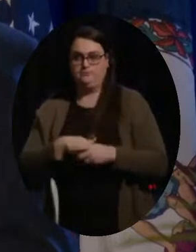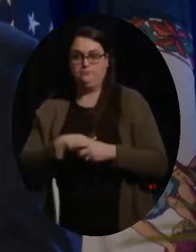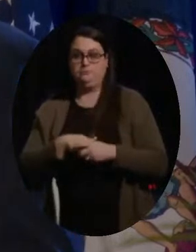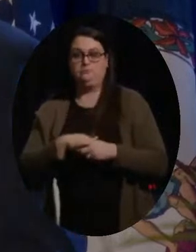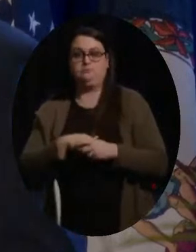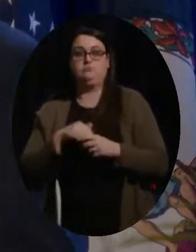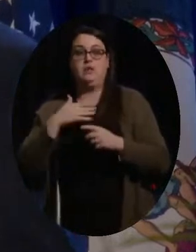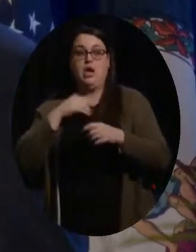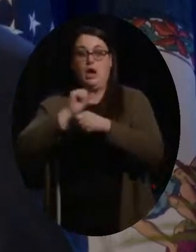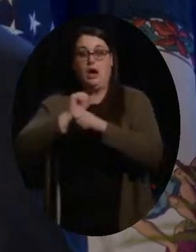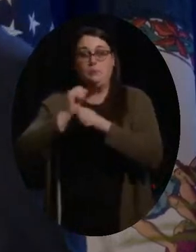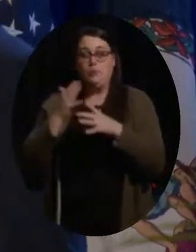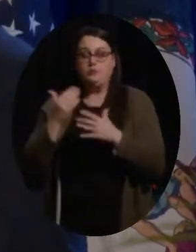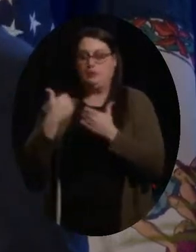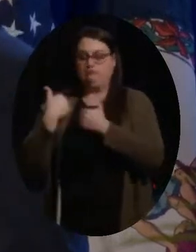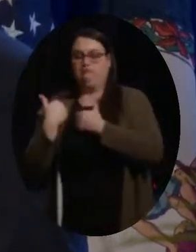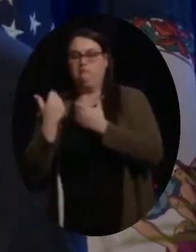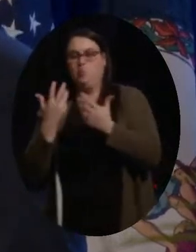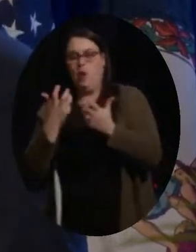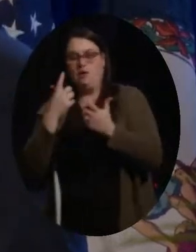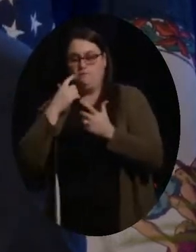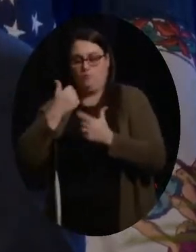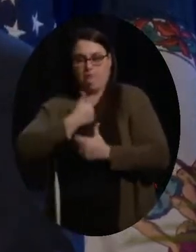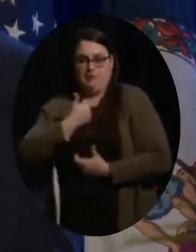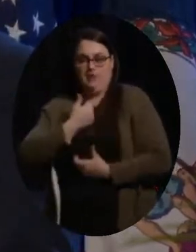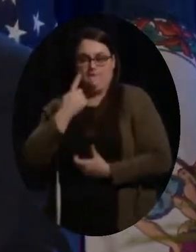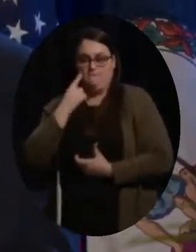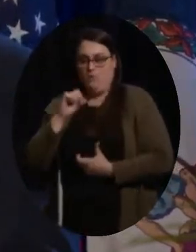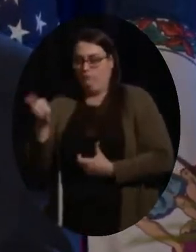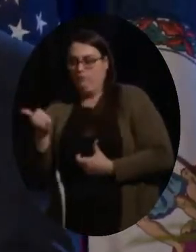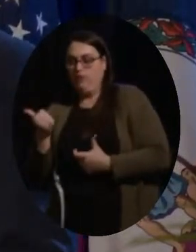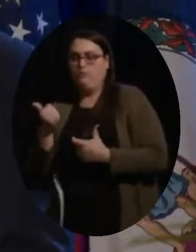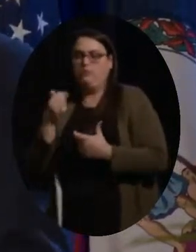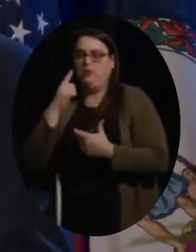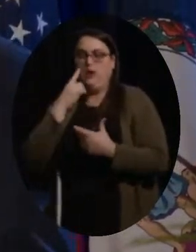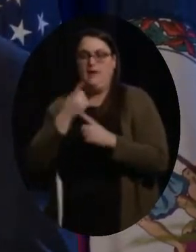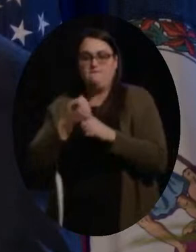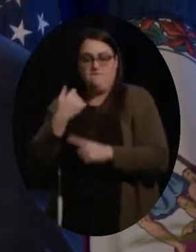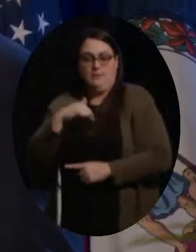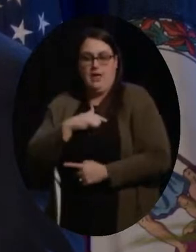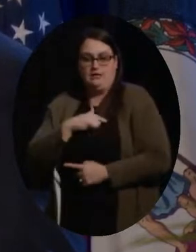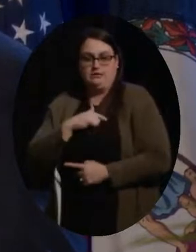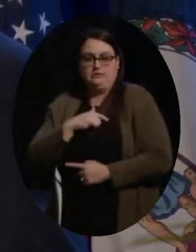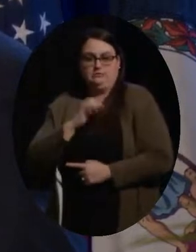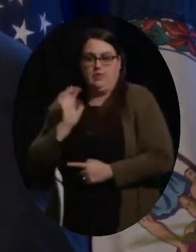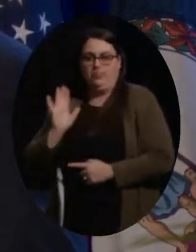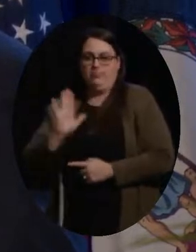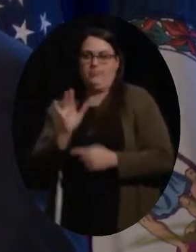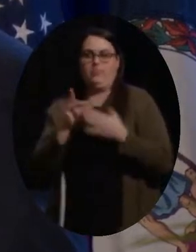Our employees want accountability for themselves, for one another, and from us as their leaders.